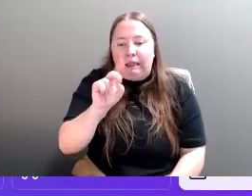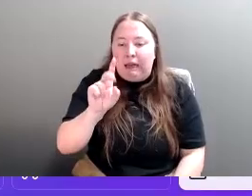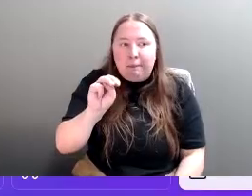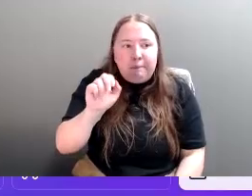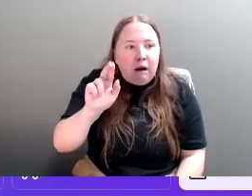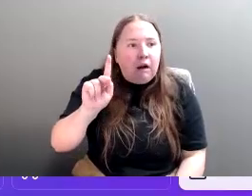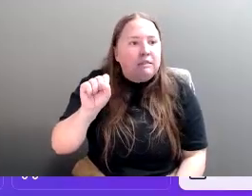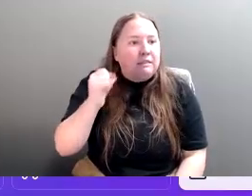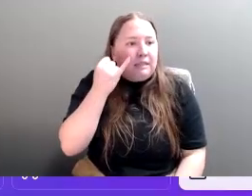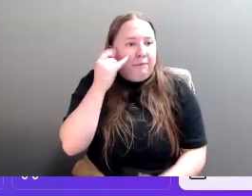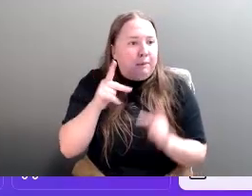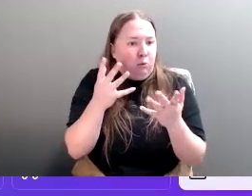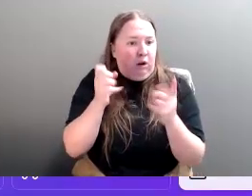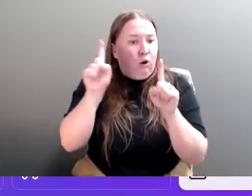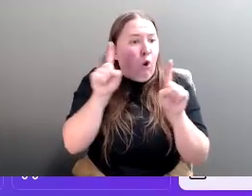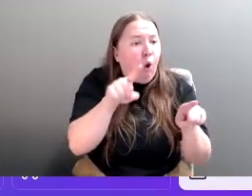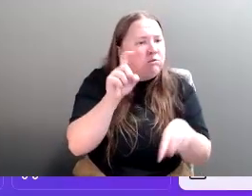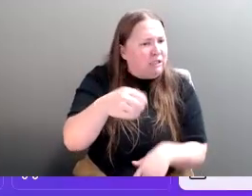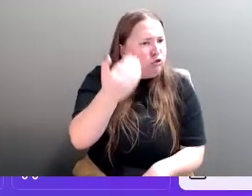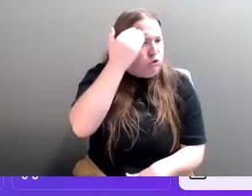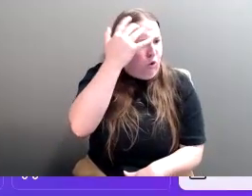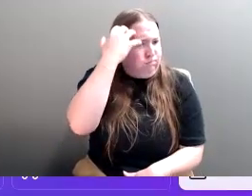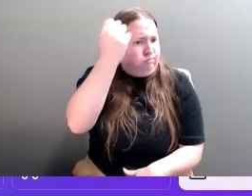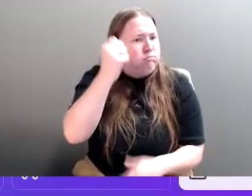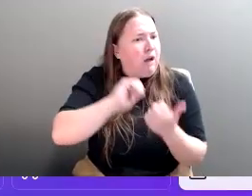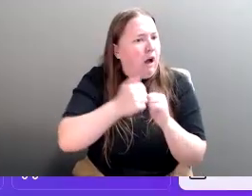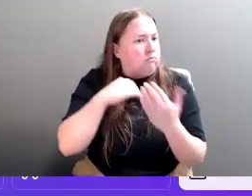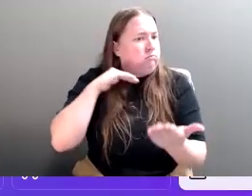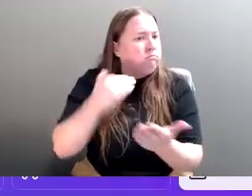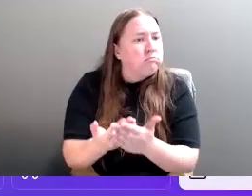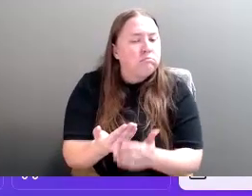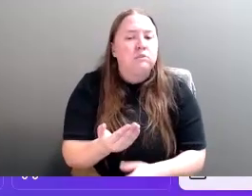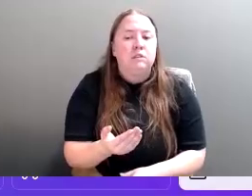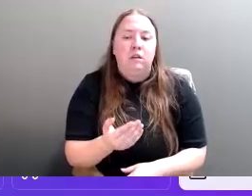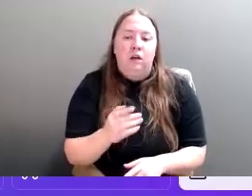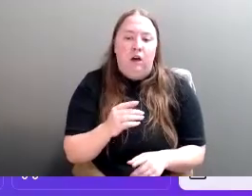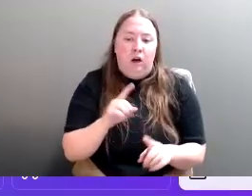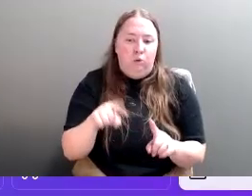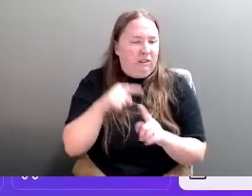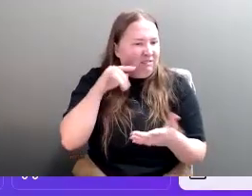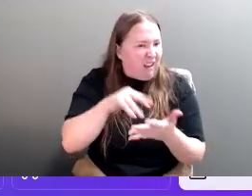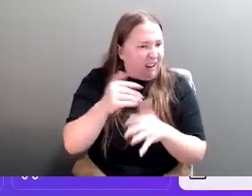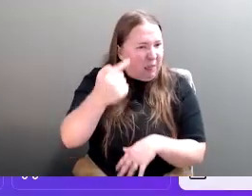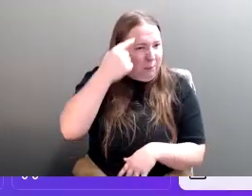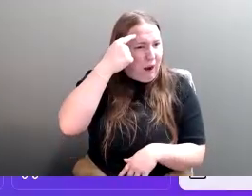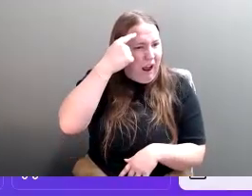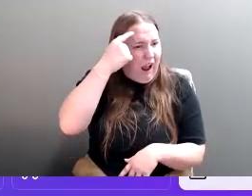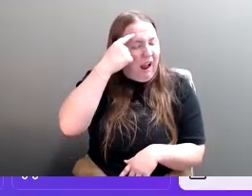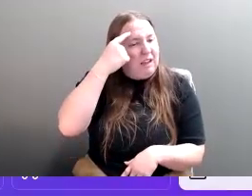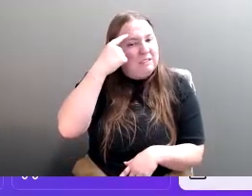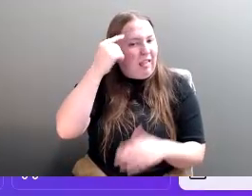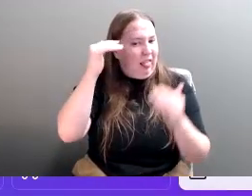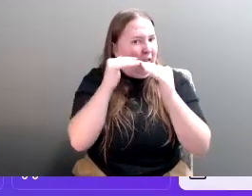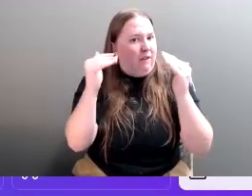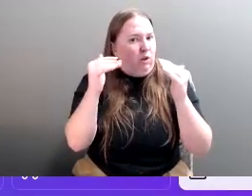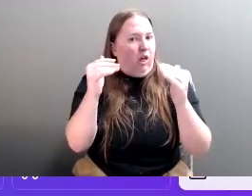would want to go somewhere, they knew they had to know how to get there. And when studied at the brain cognitive level, they were